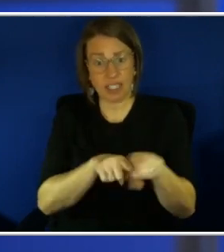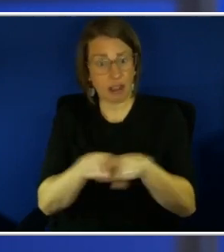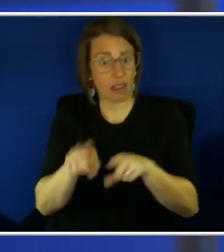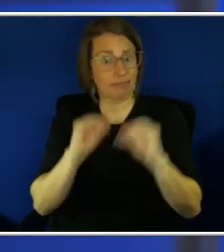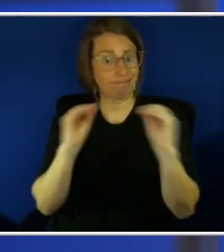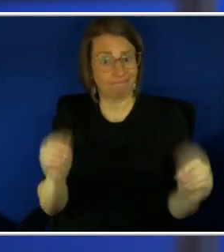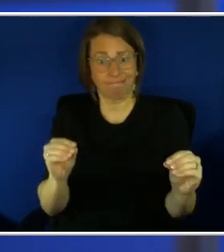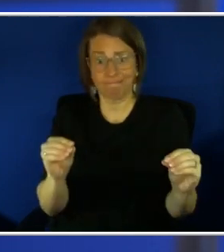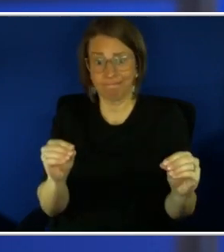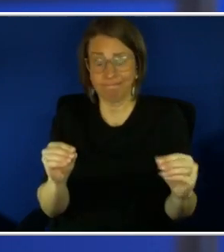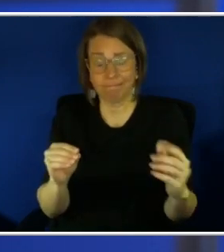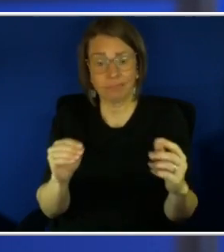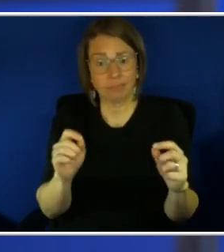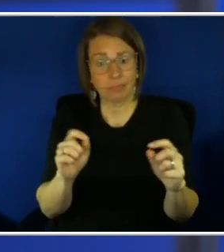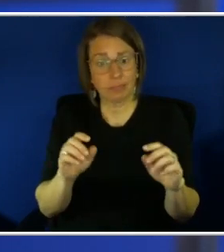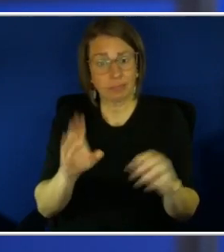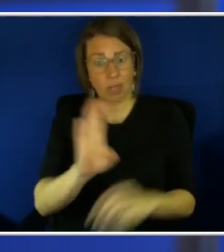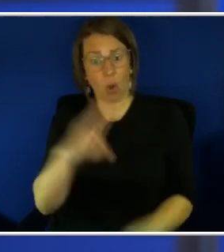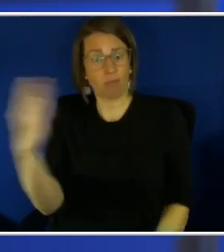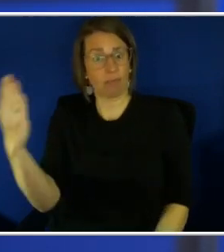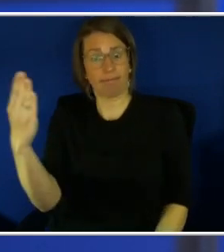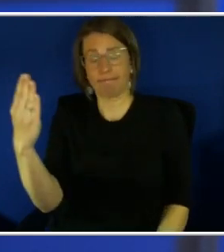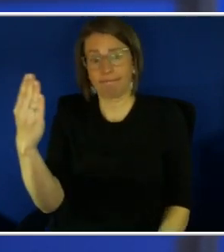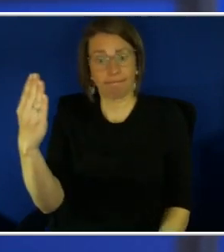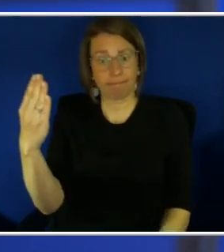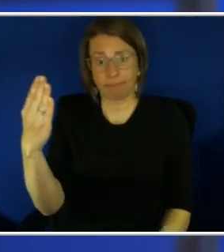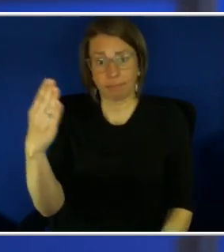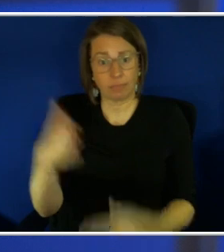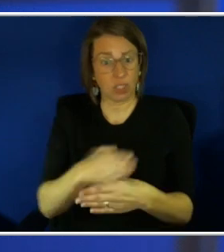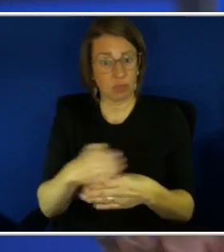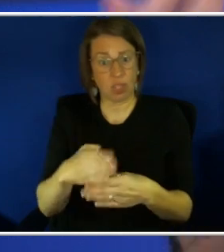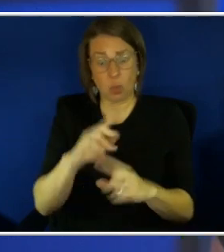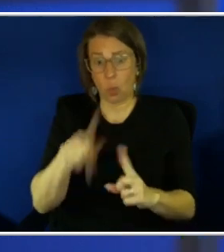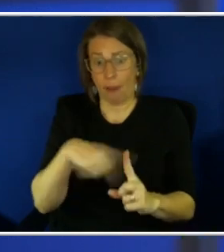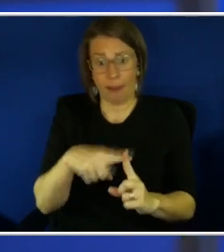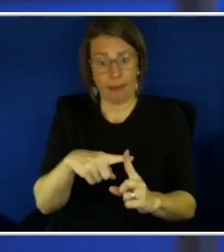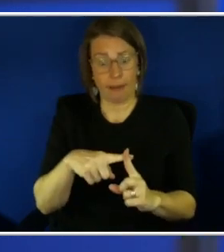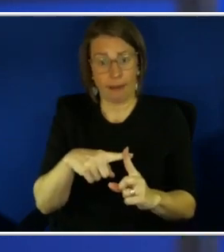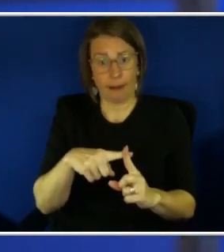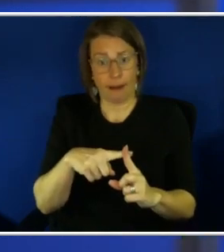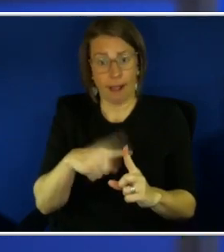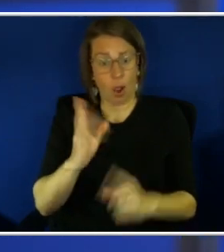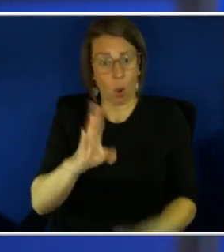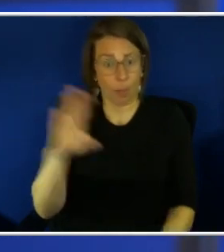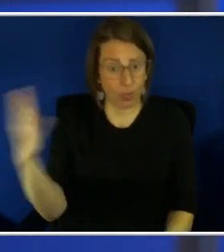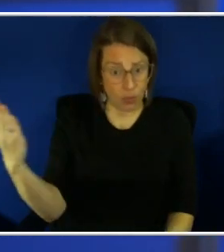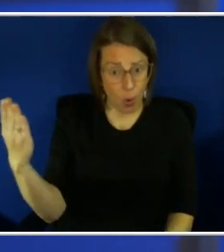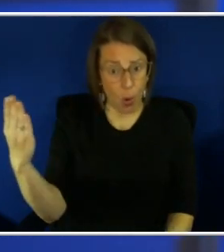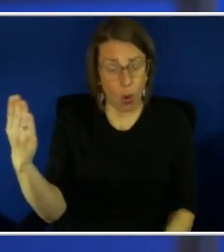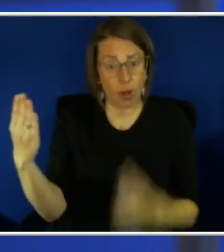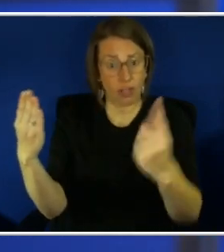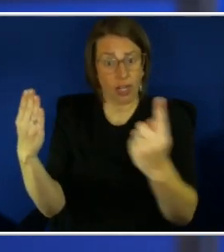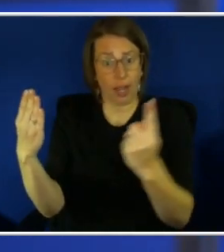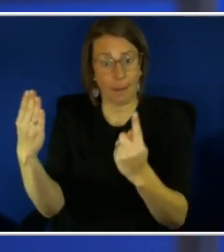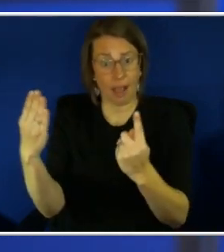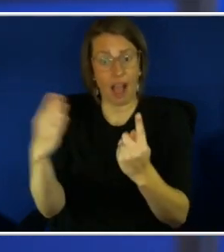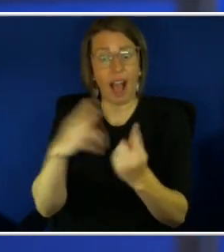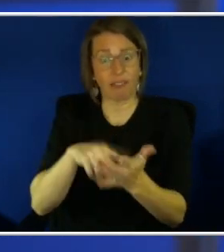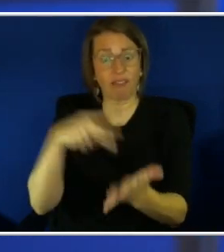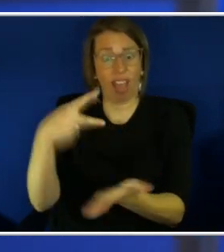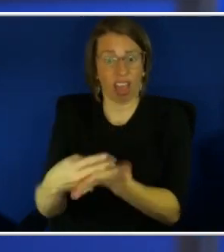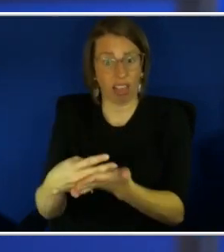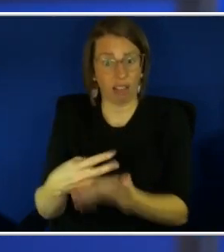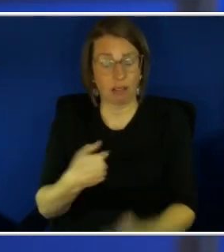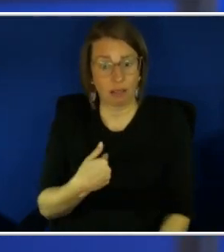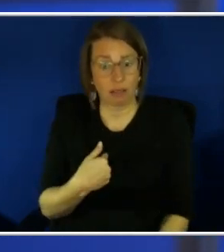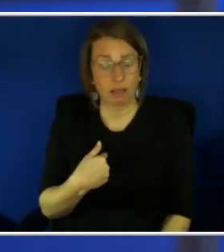I opened the door, and somehow or another, between when I opened the door and she came in, I fell. Okay.